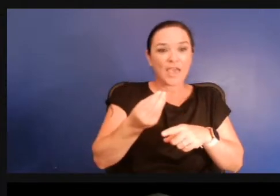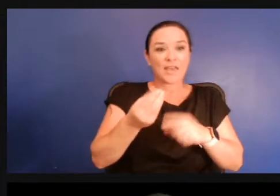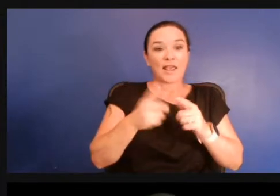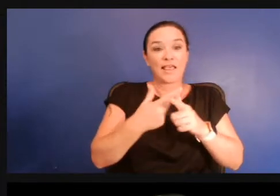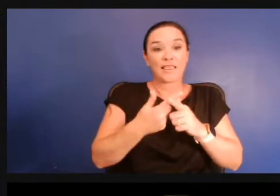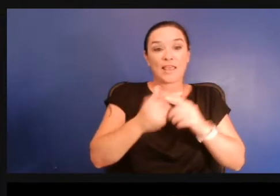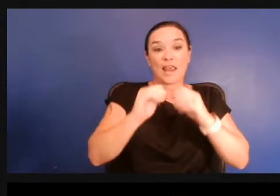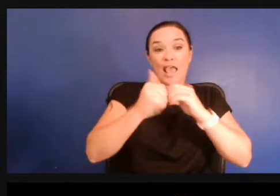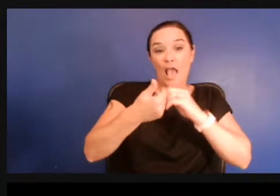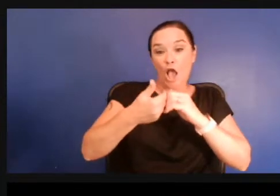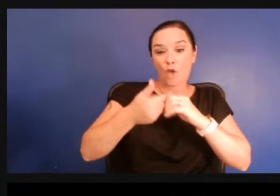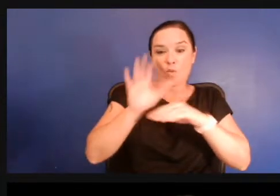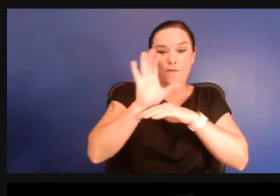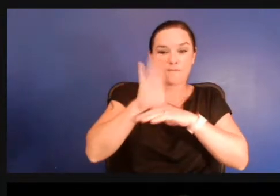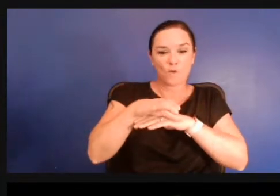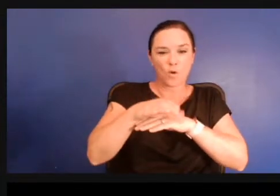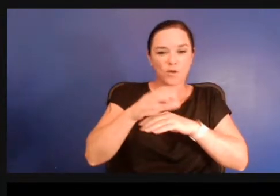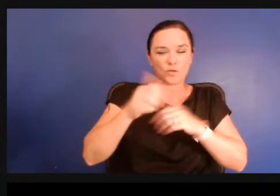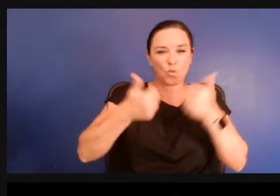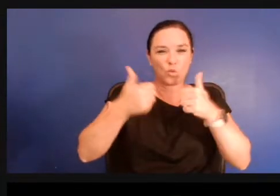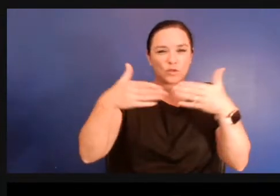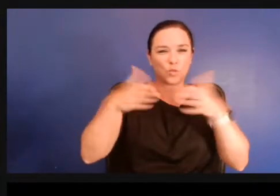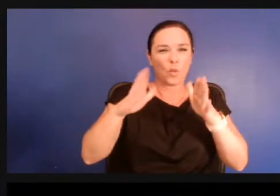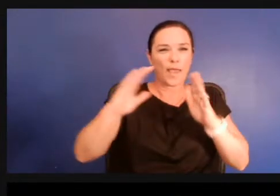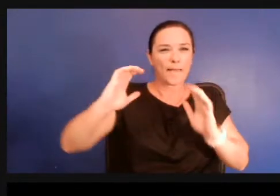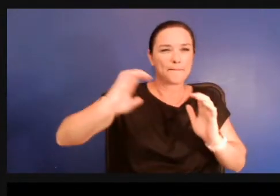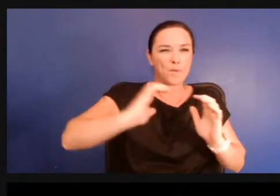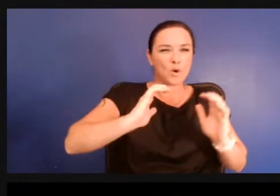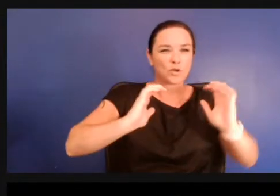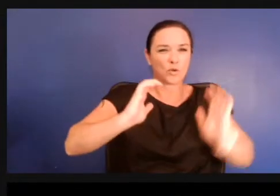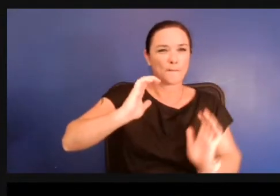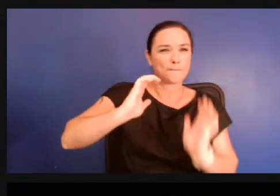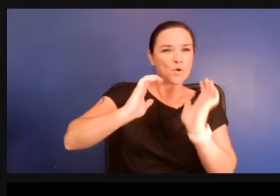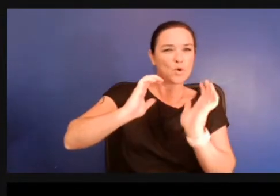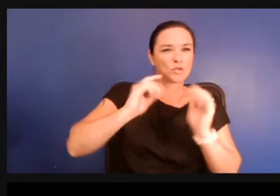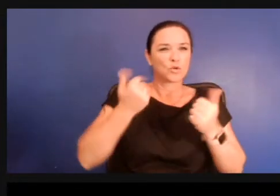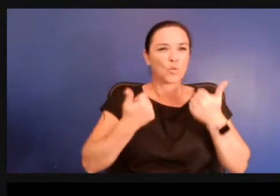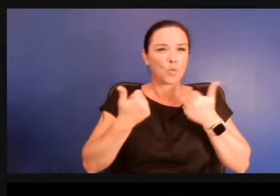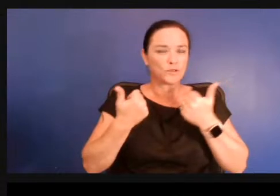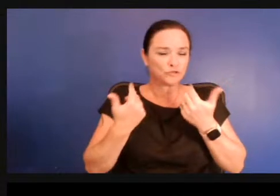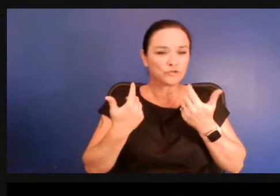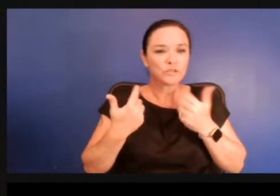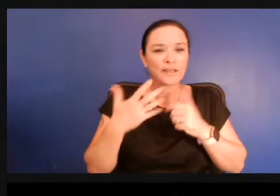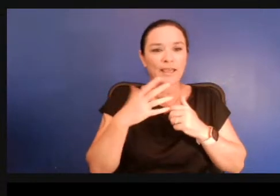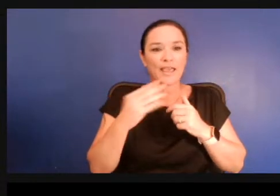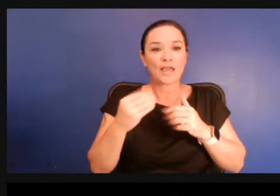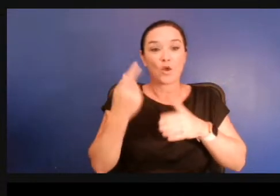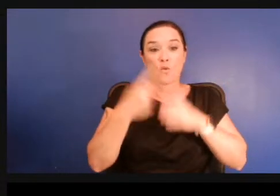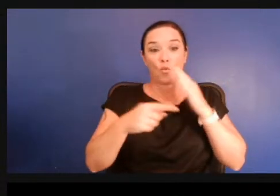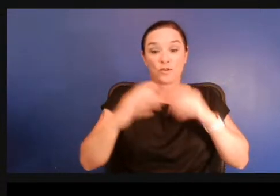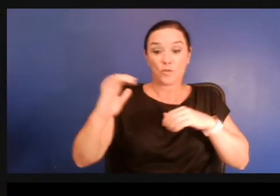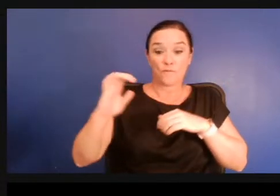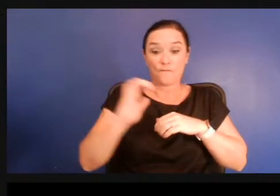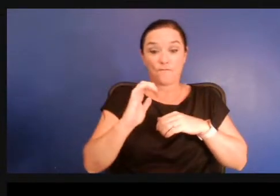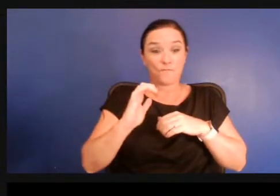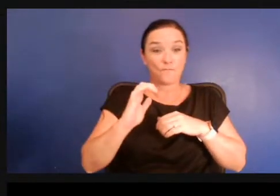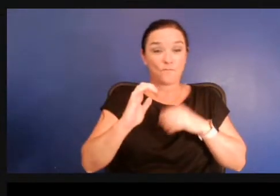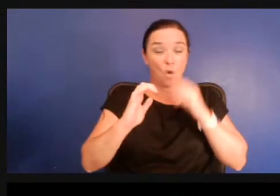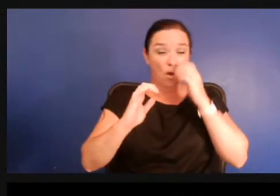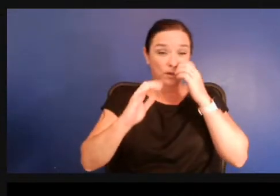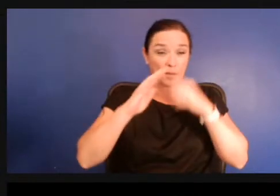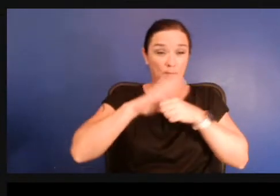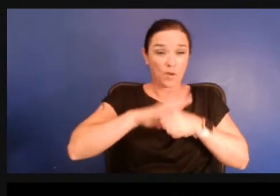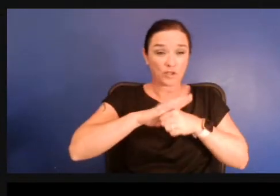force directions that would have pushed the rock in order to cause it to crack? And if so, what's the force field of pressure within